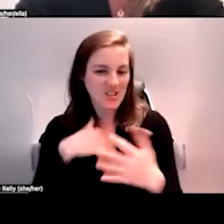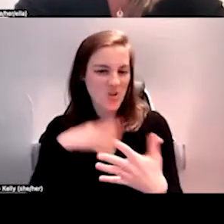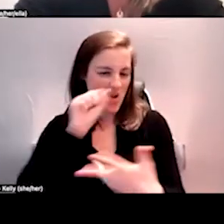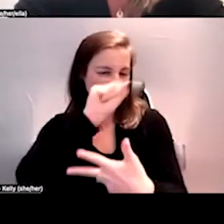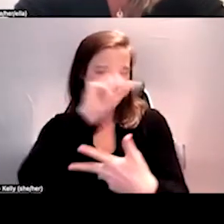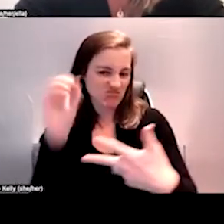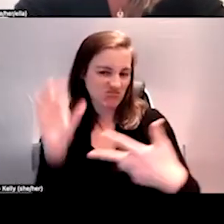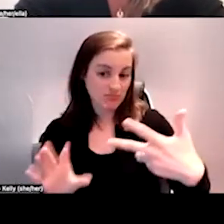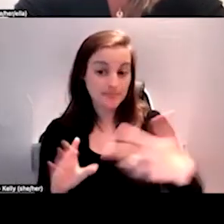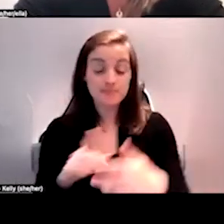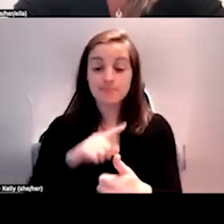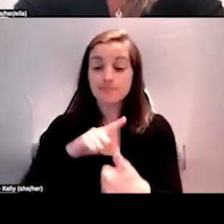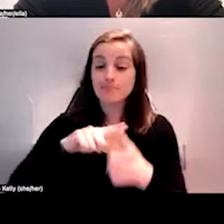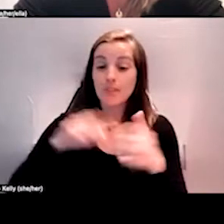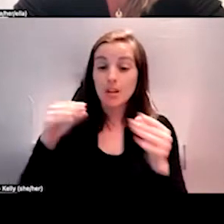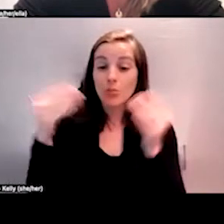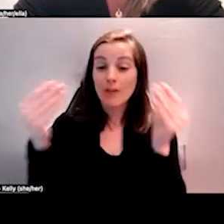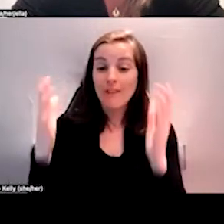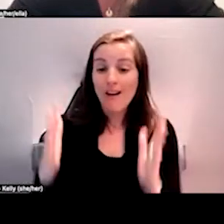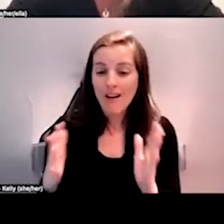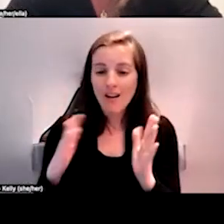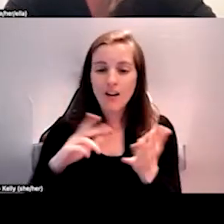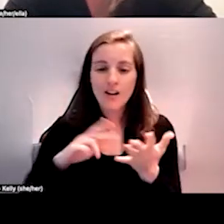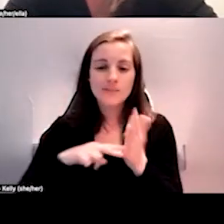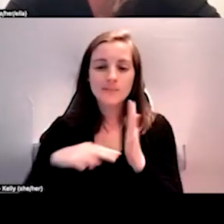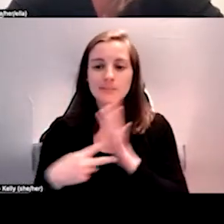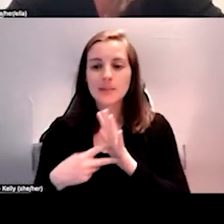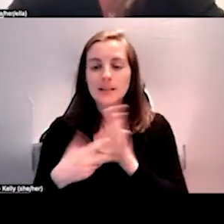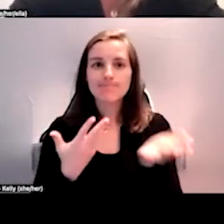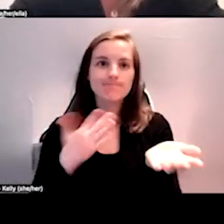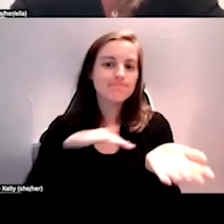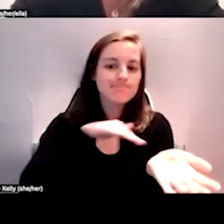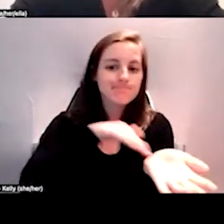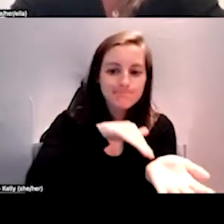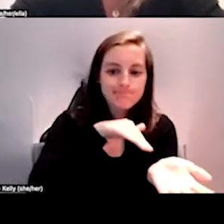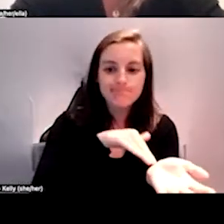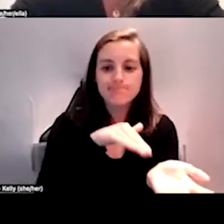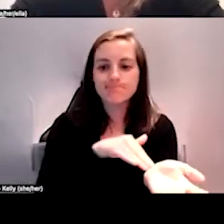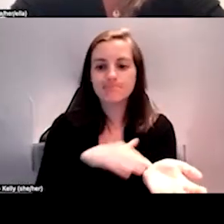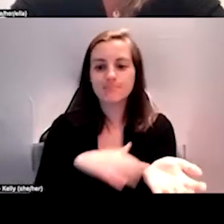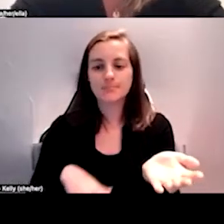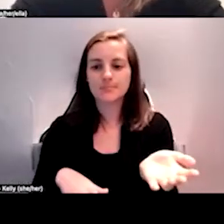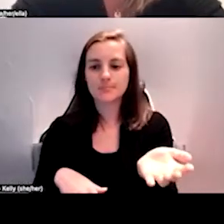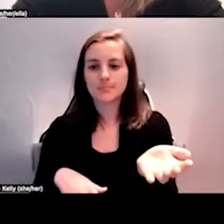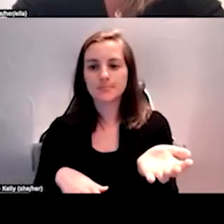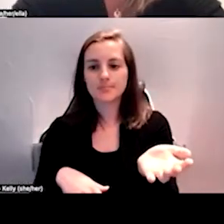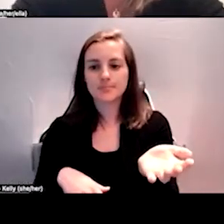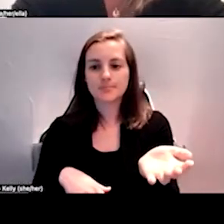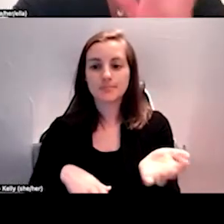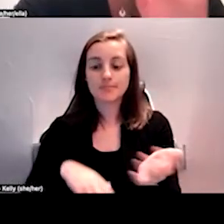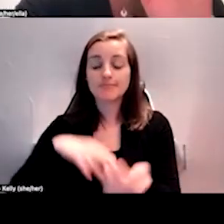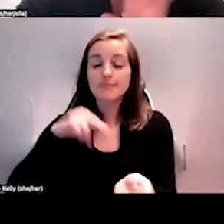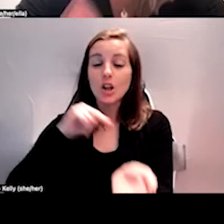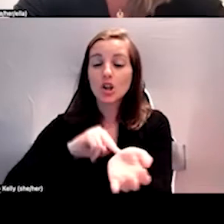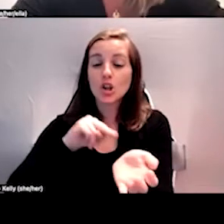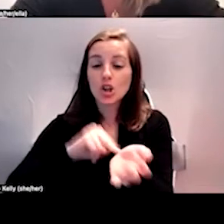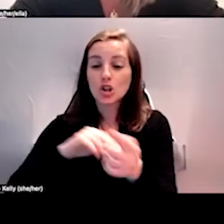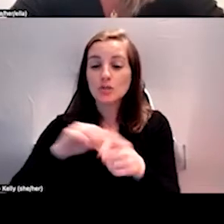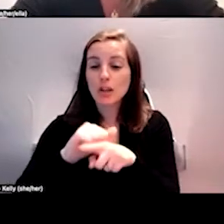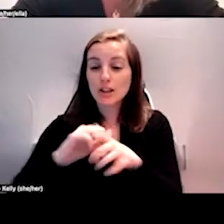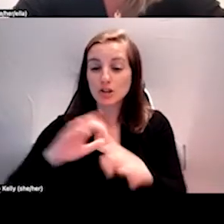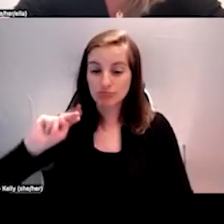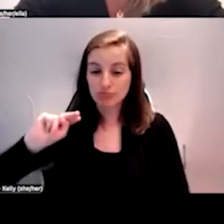A provider, it's really someone who, like a doctor or an NP, nurse practitioner. I myself am a